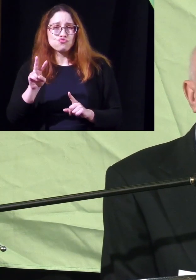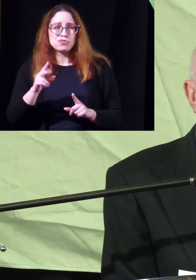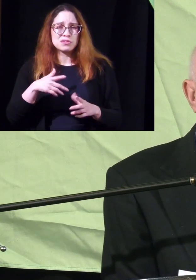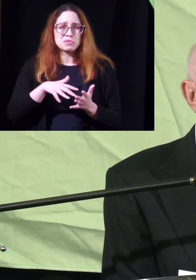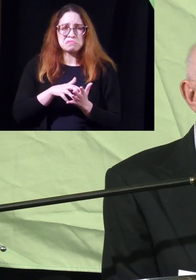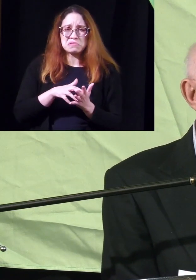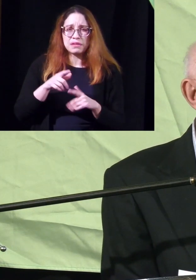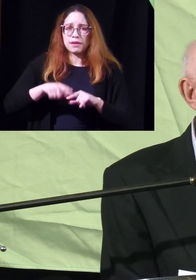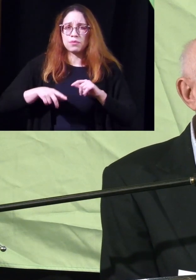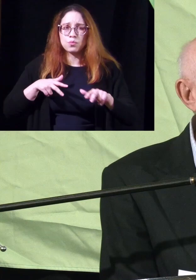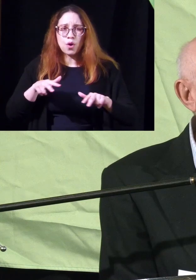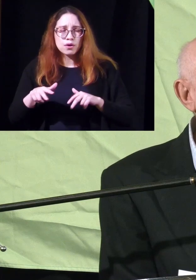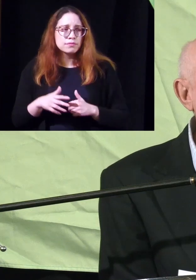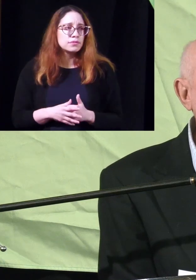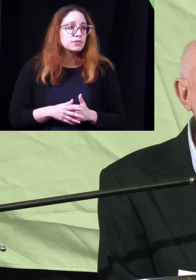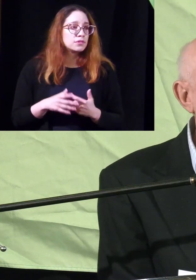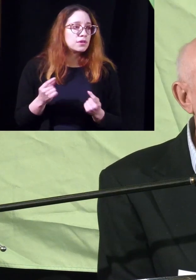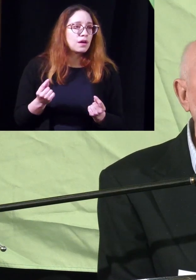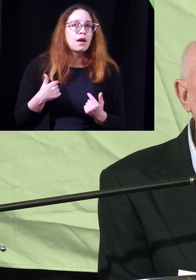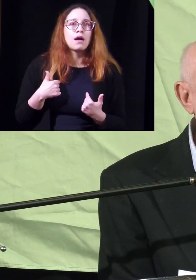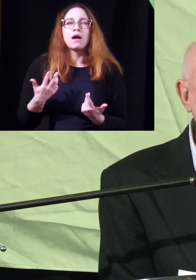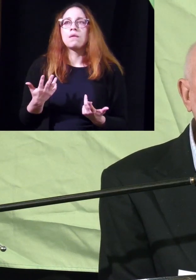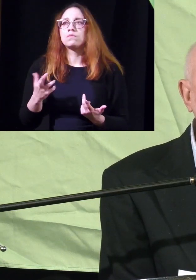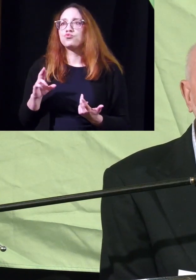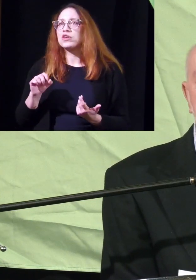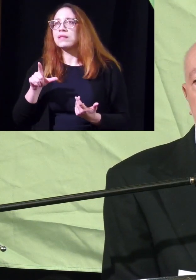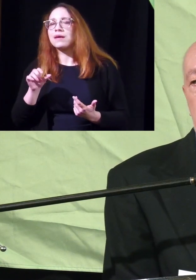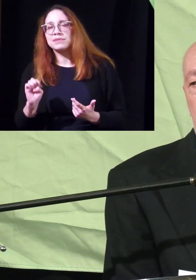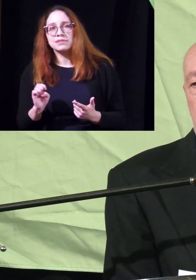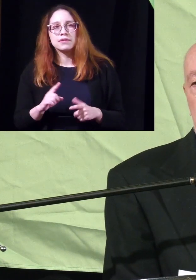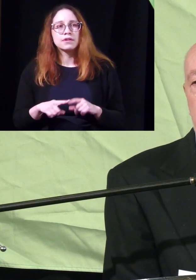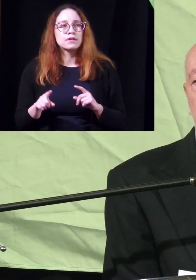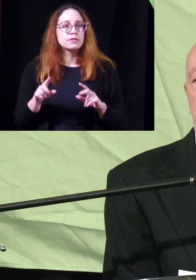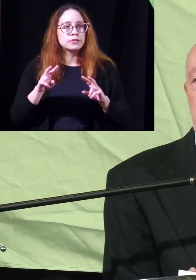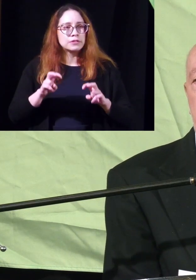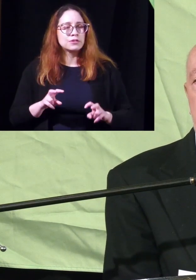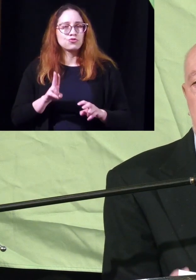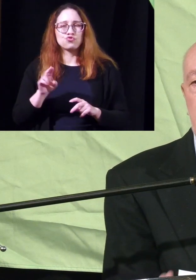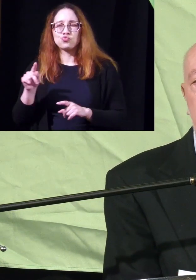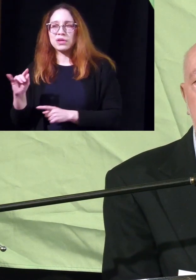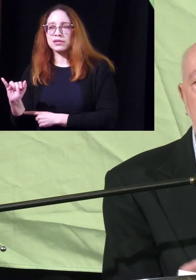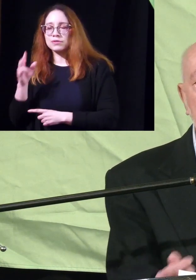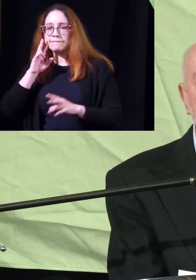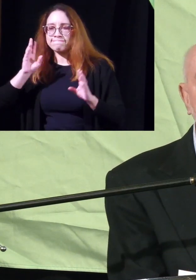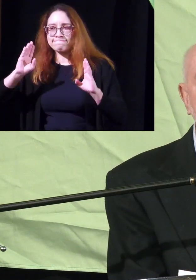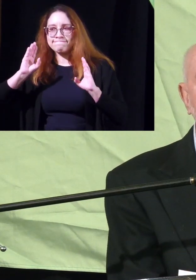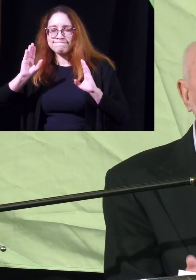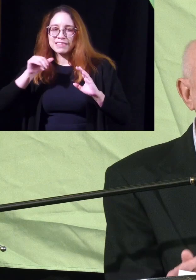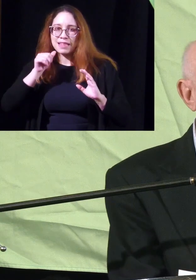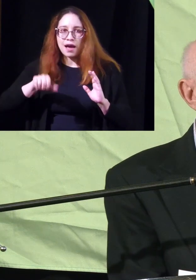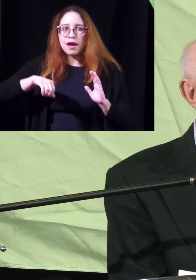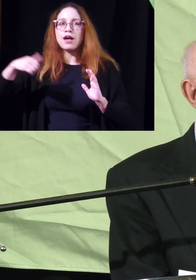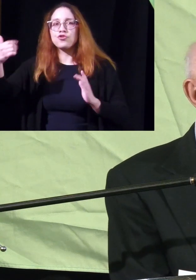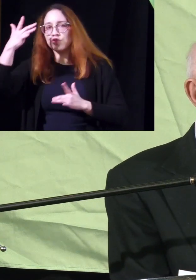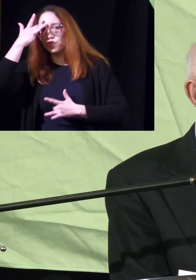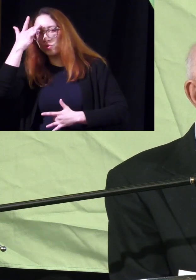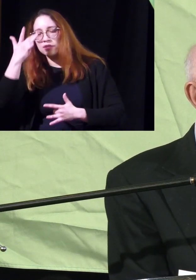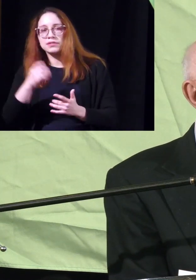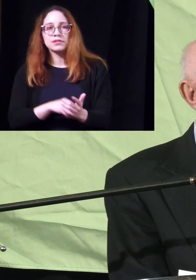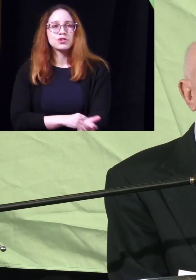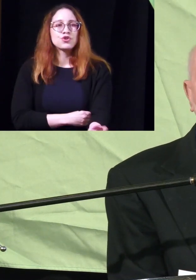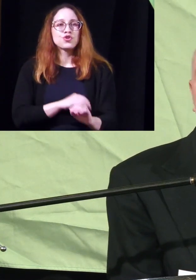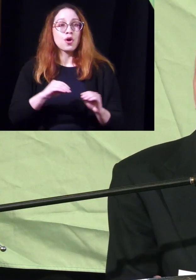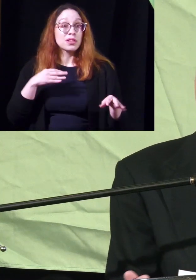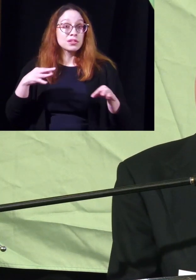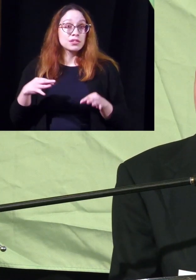can't walk. And what do they think? They're having a relapse. And all we have to do is treat the UTI. So we need to be attentive that there's nothing else, no other explanation,